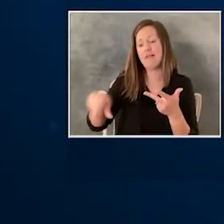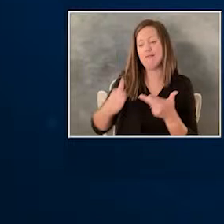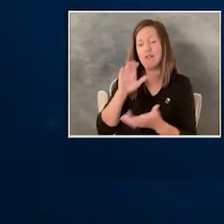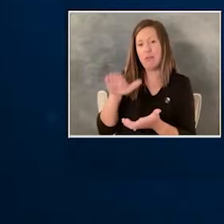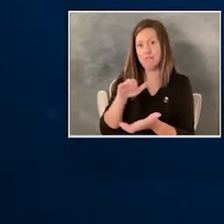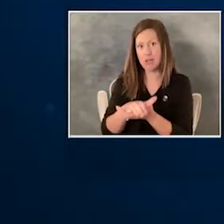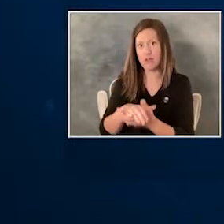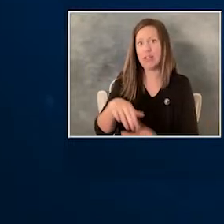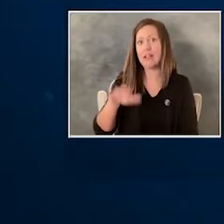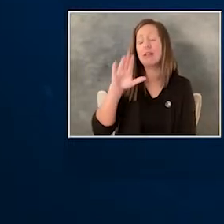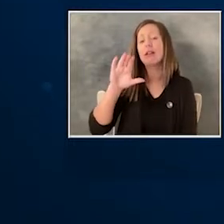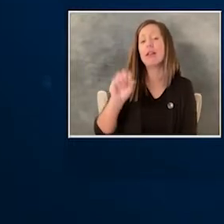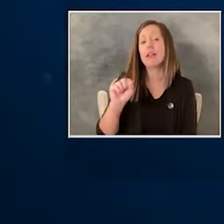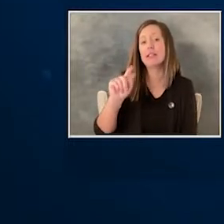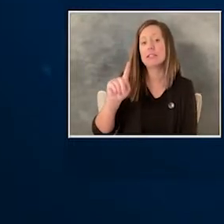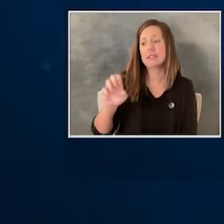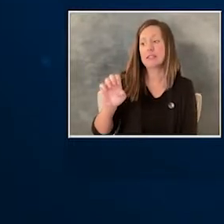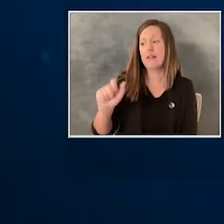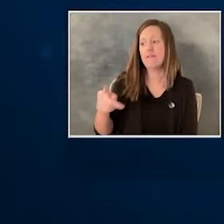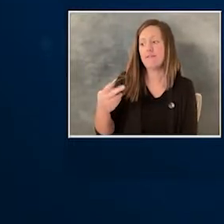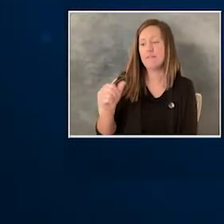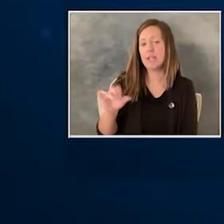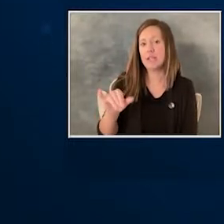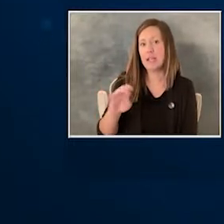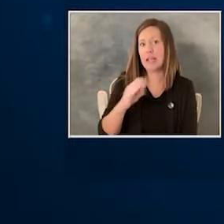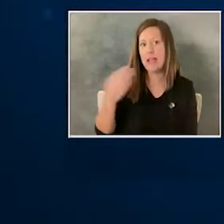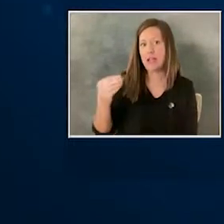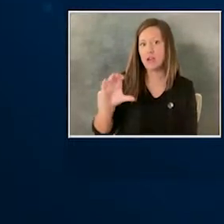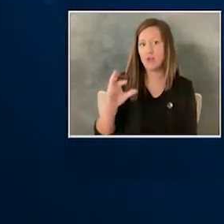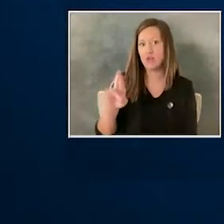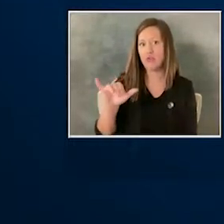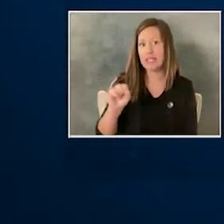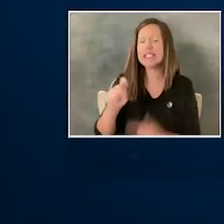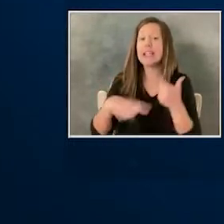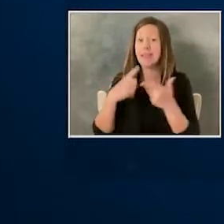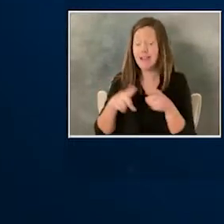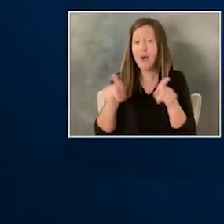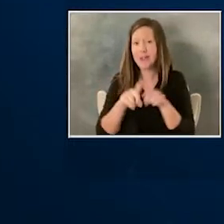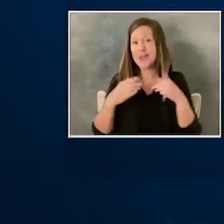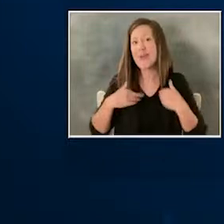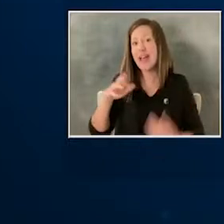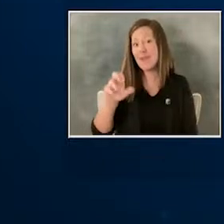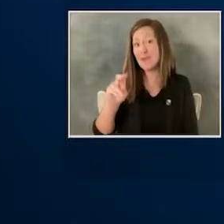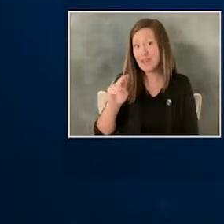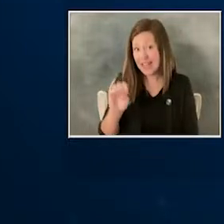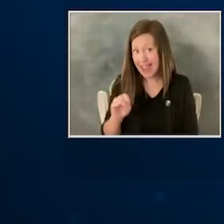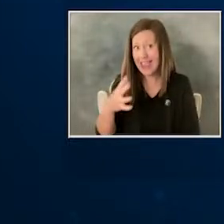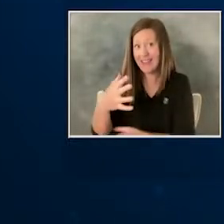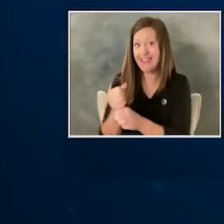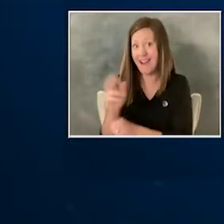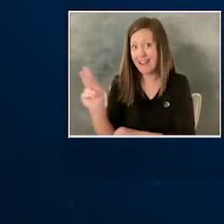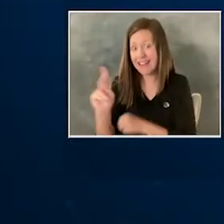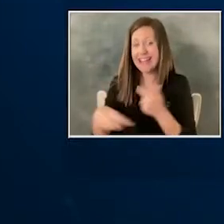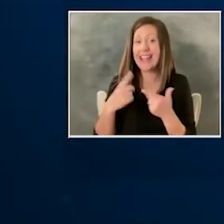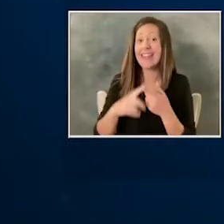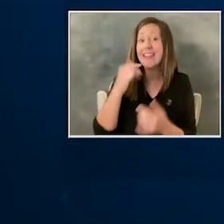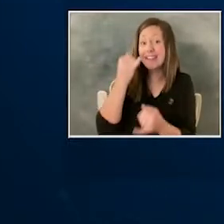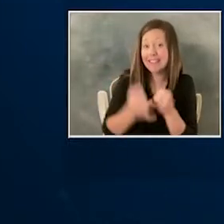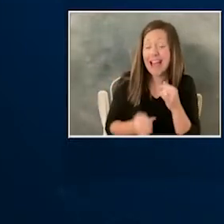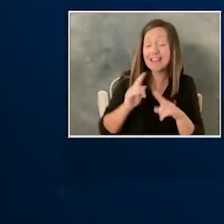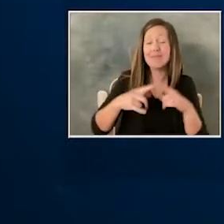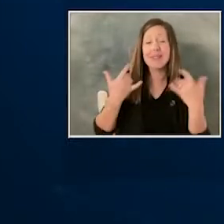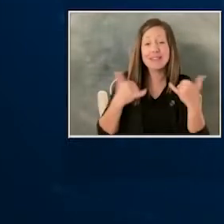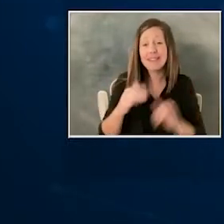Loveless. And we also have Renee Madden, the author, who also received a kidney in this chain. And last but certainly not